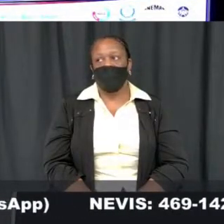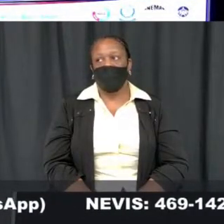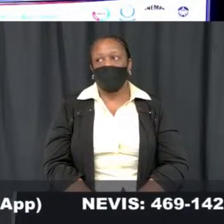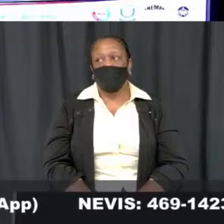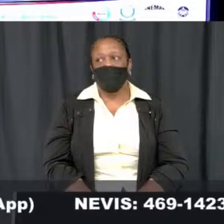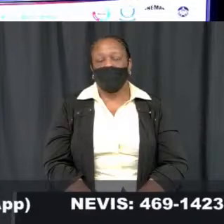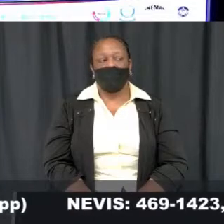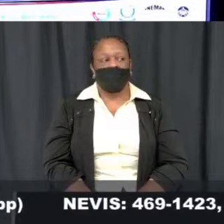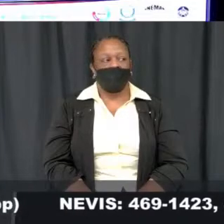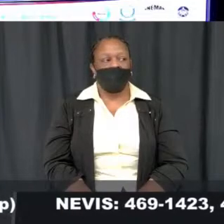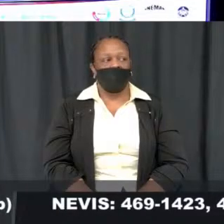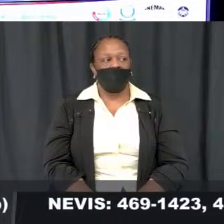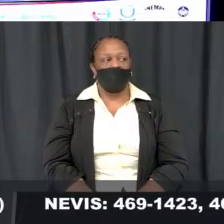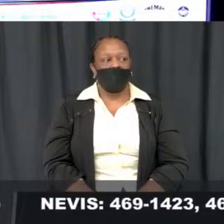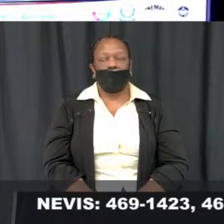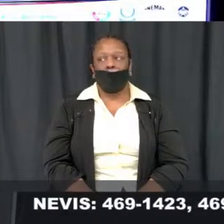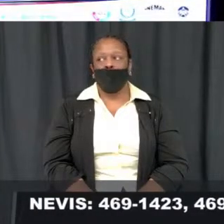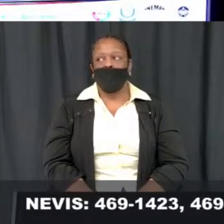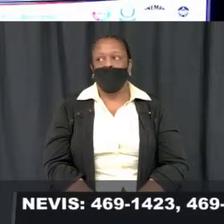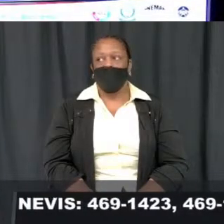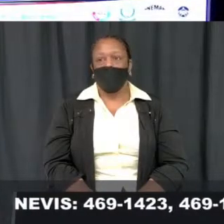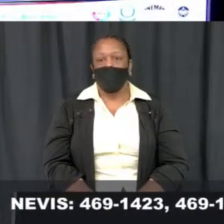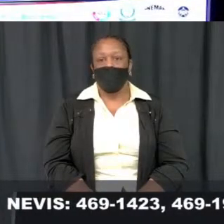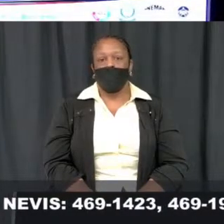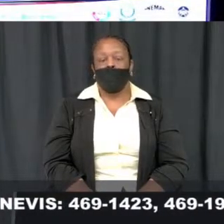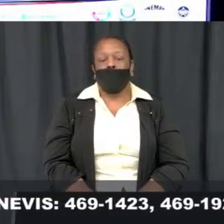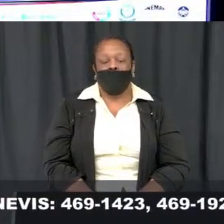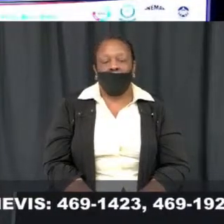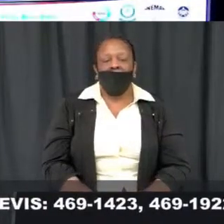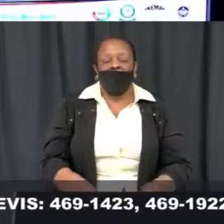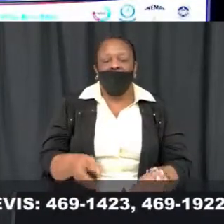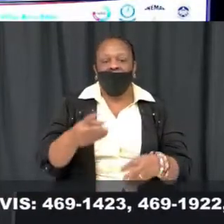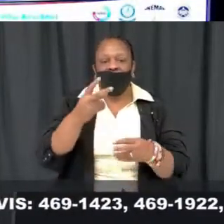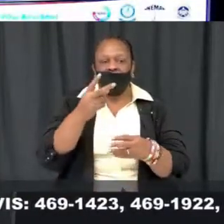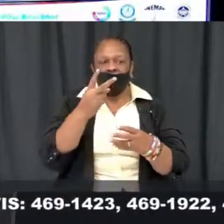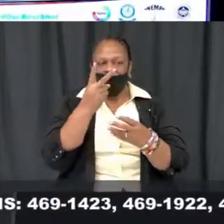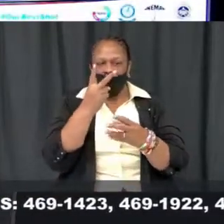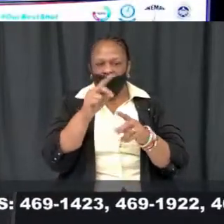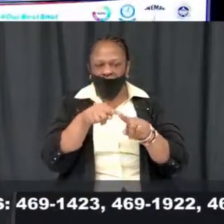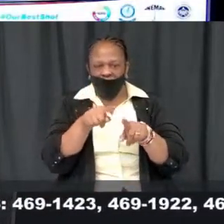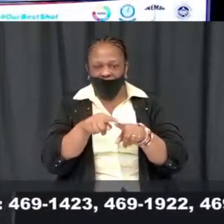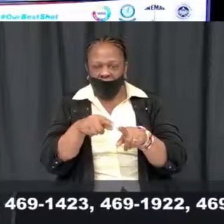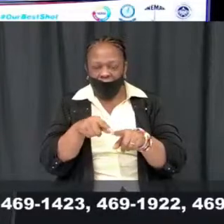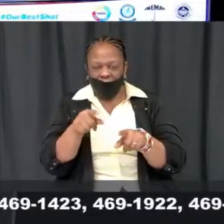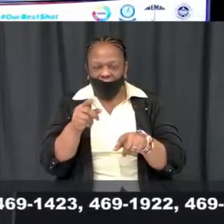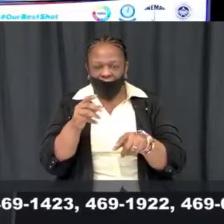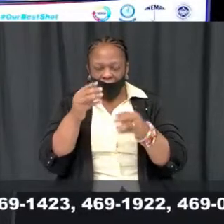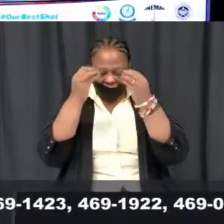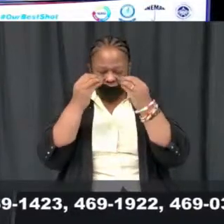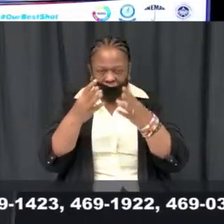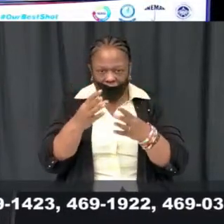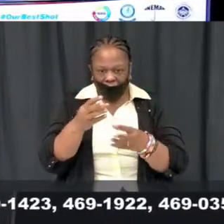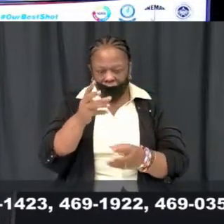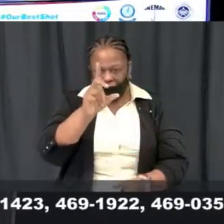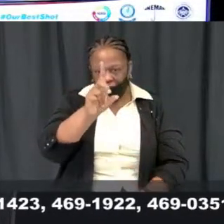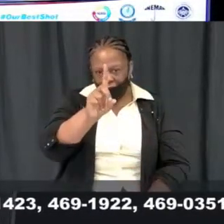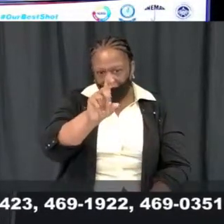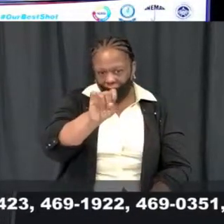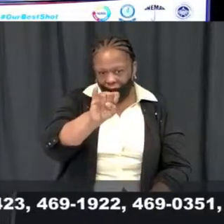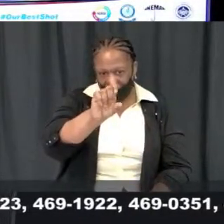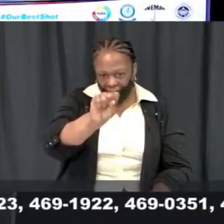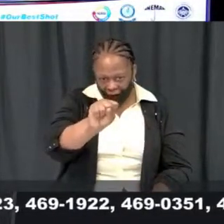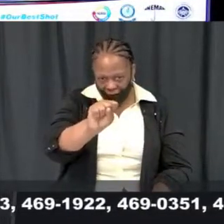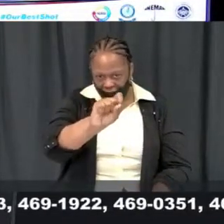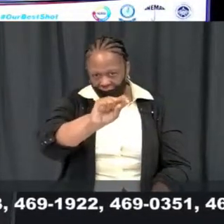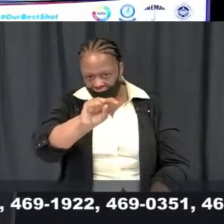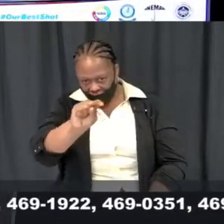is disinformation, because misinformation, somebody can be sincere with misinformation. It's just wrong